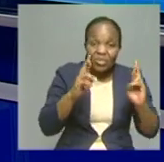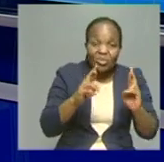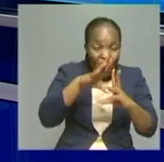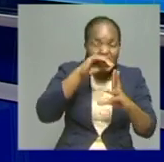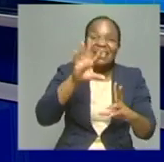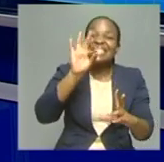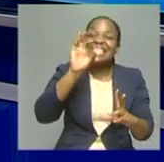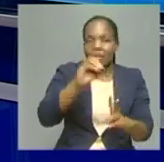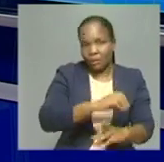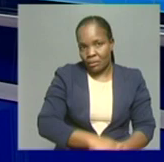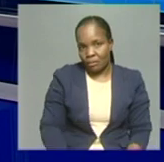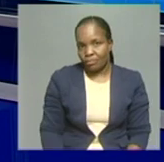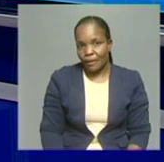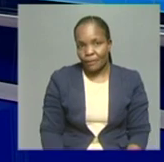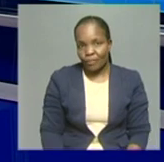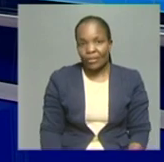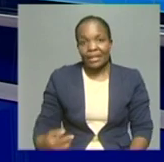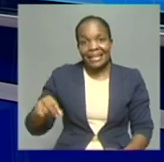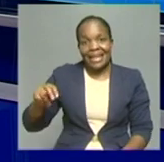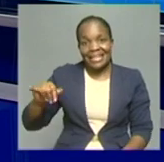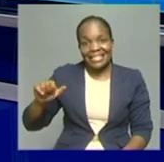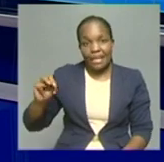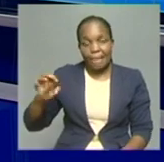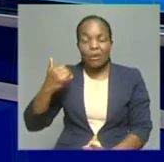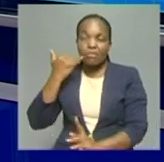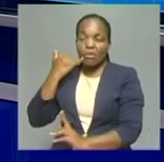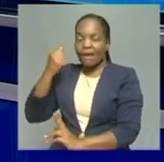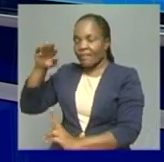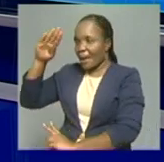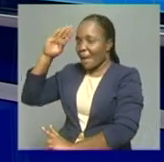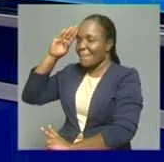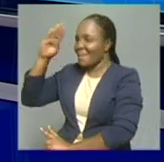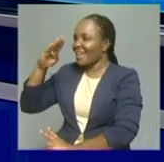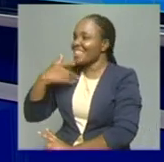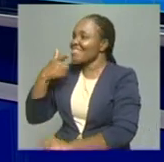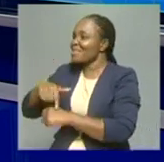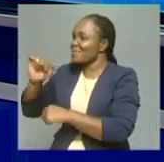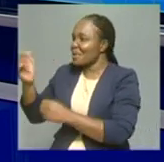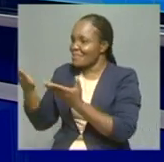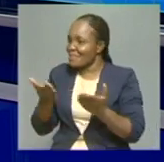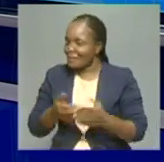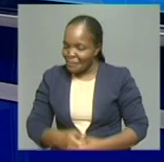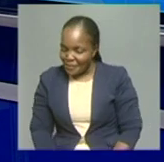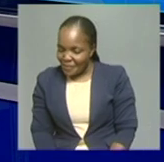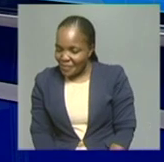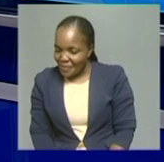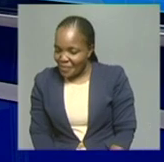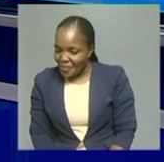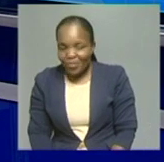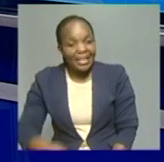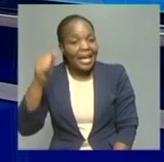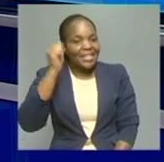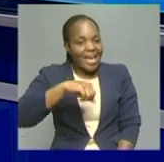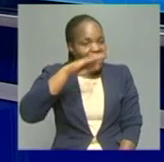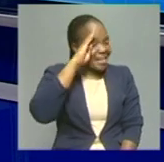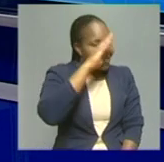Wilfred Nyambe will now joins us on the line. Good afternoon, Wilfred. Thank you very much for making time to speak to us. Good